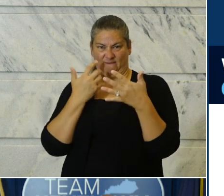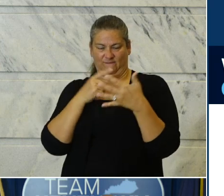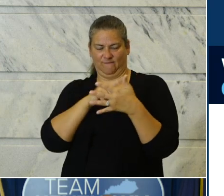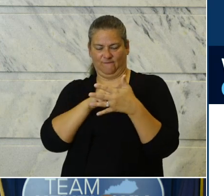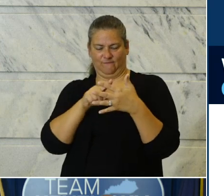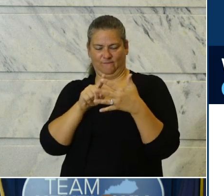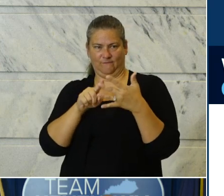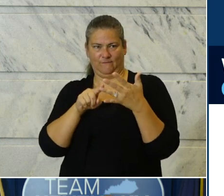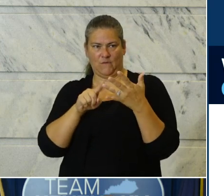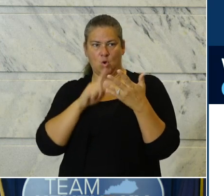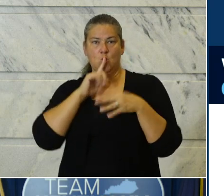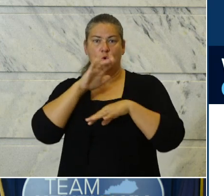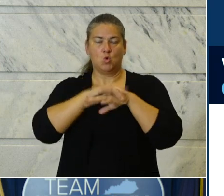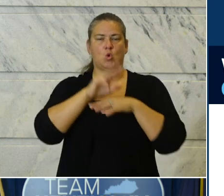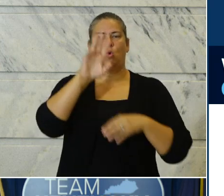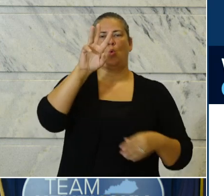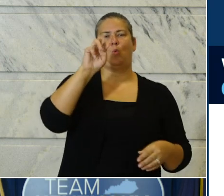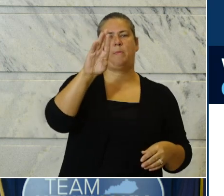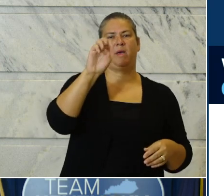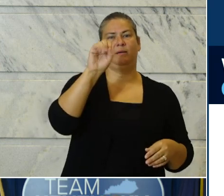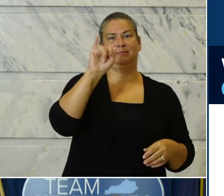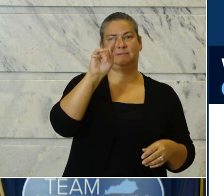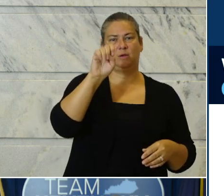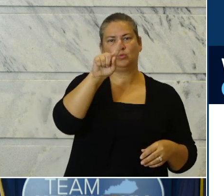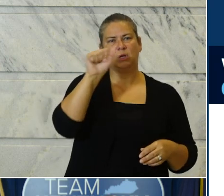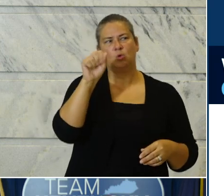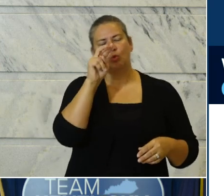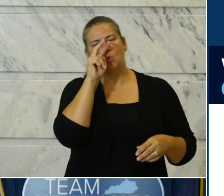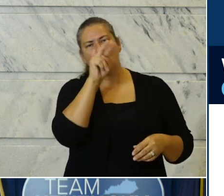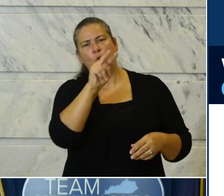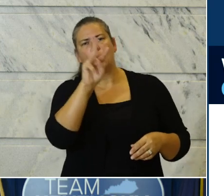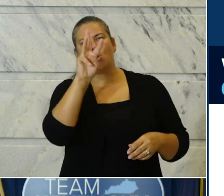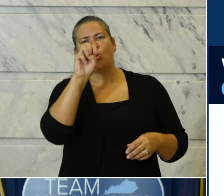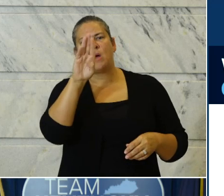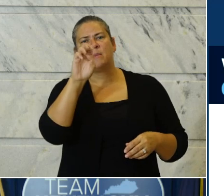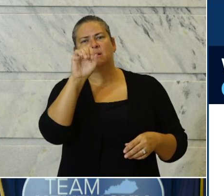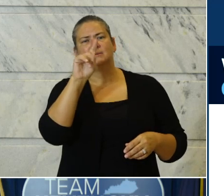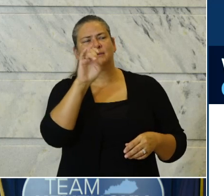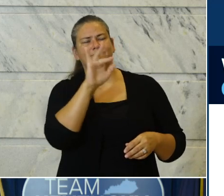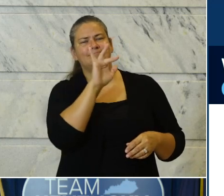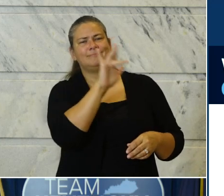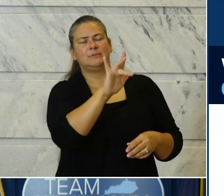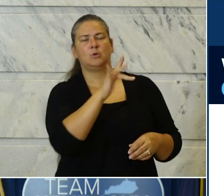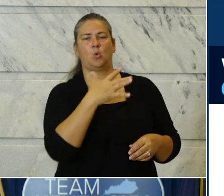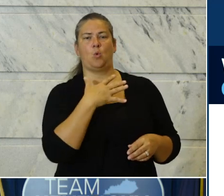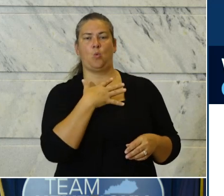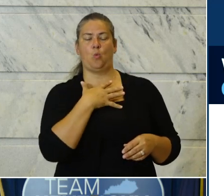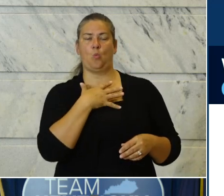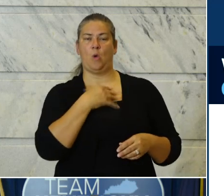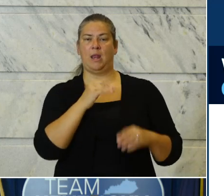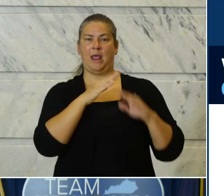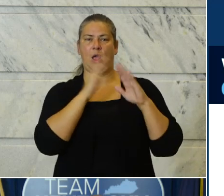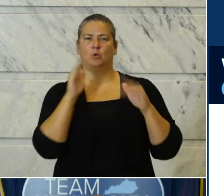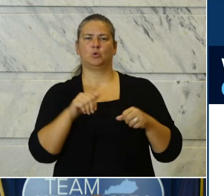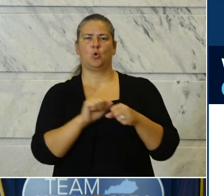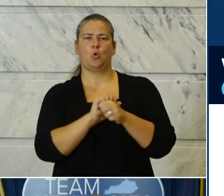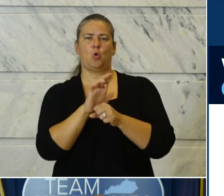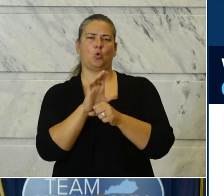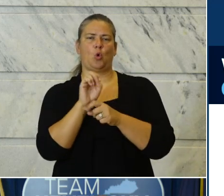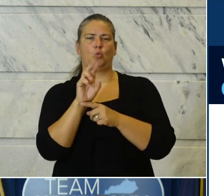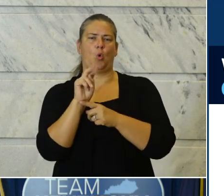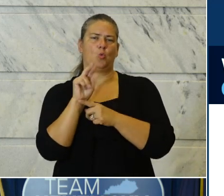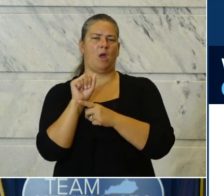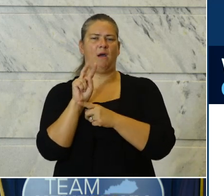posted on our website. And if you want to read these, you can go right to the website and click. It says White House Coronavirus Task Force Reports, I think is the